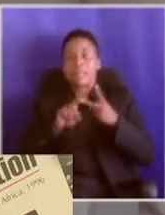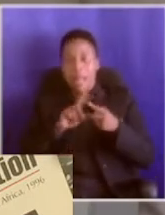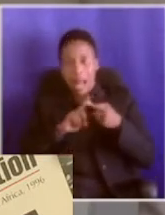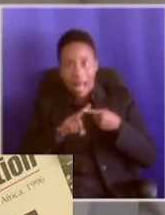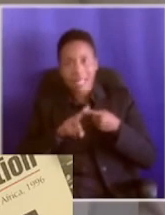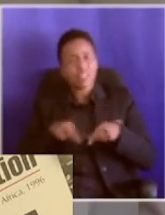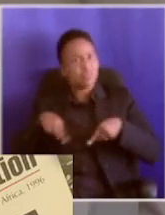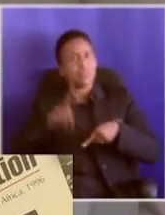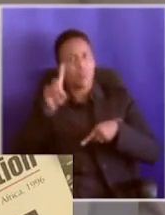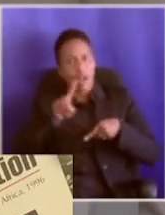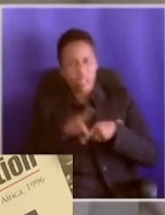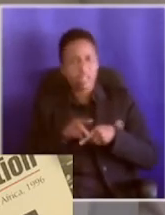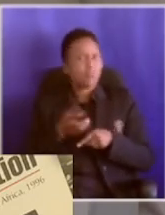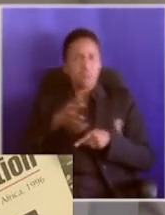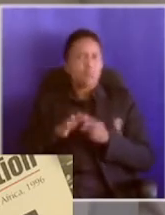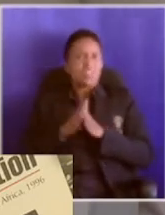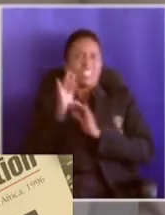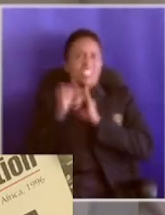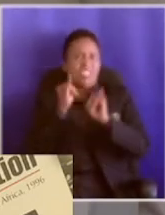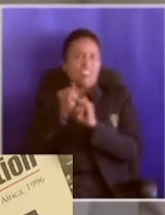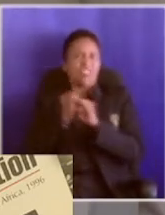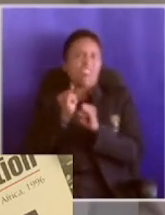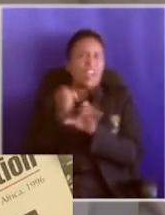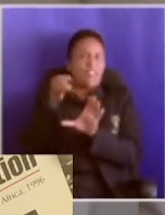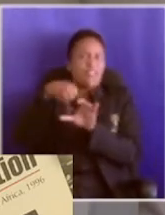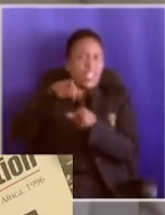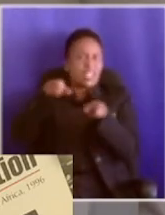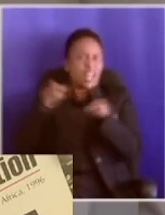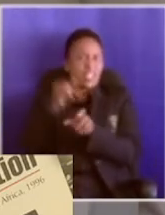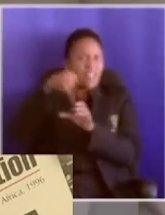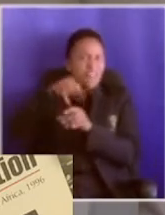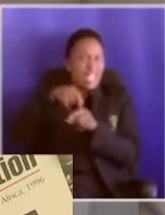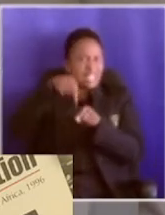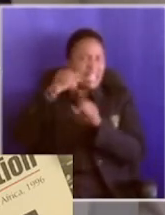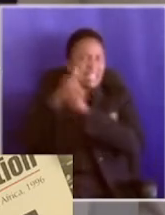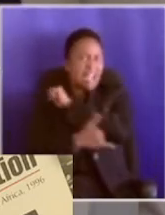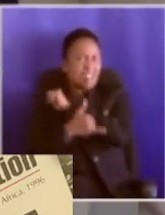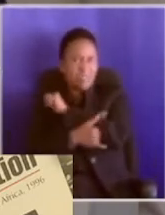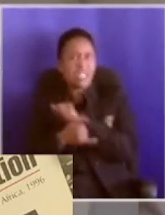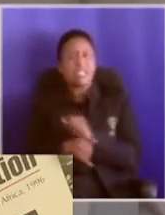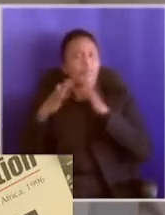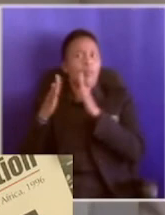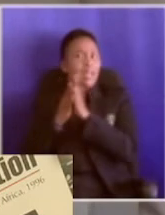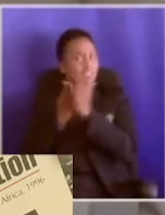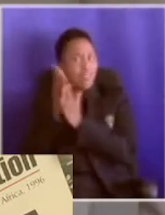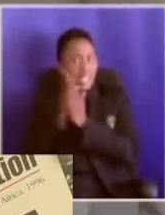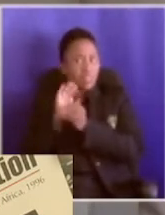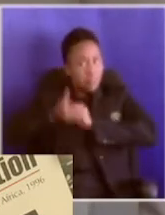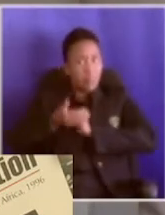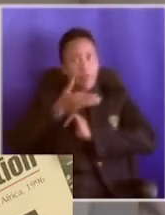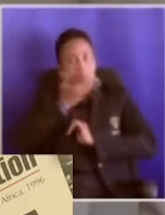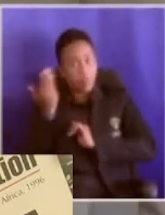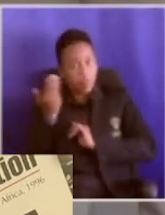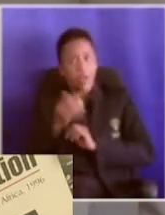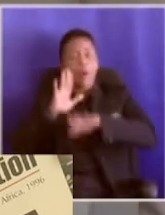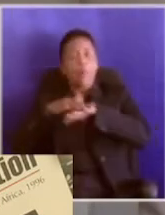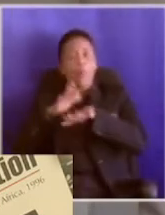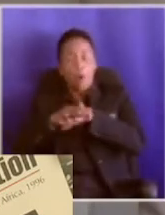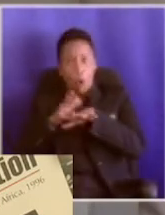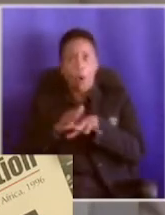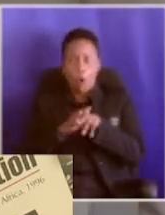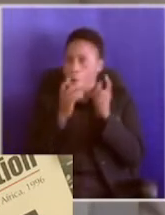by international investors to invest in a country where their property rights are not secure, a further capital